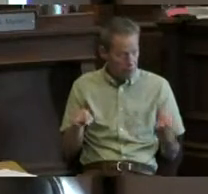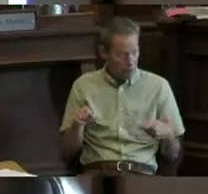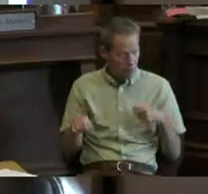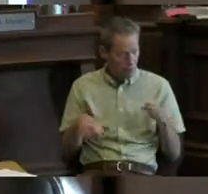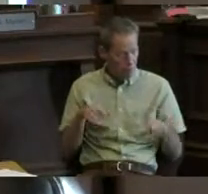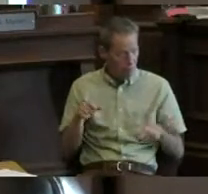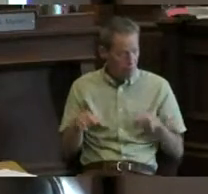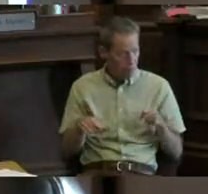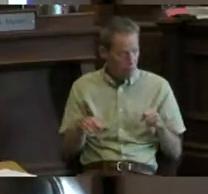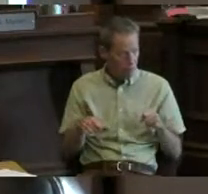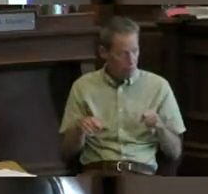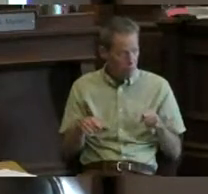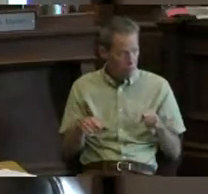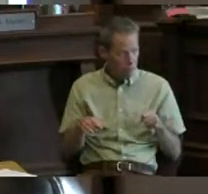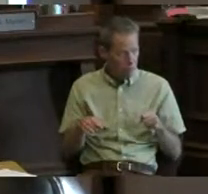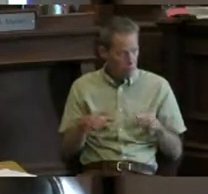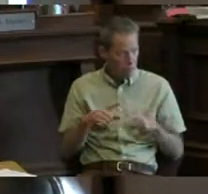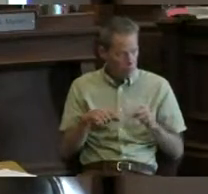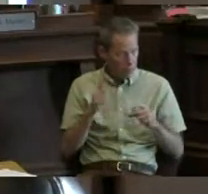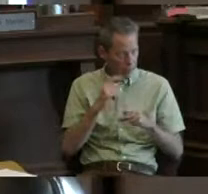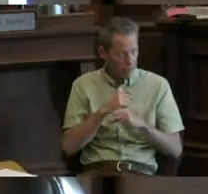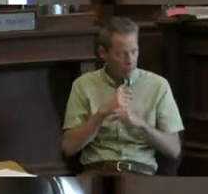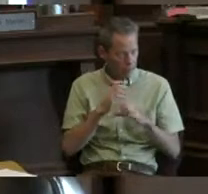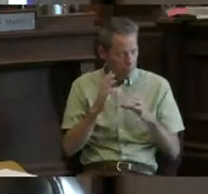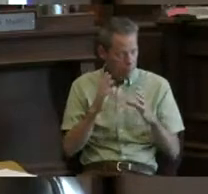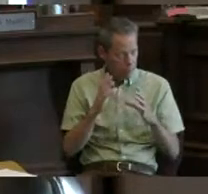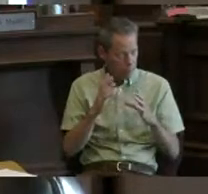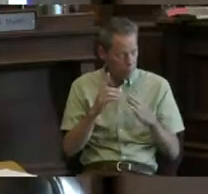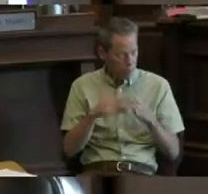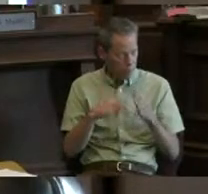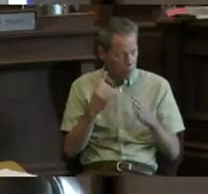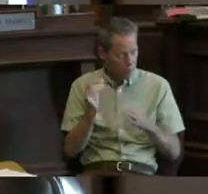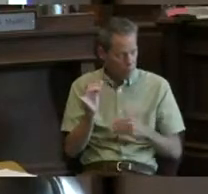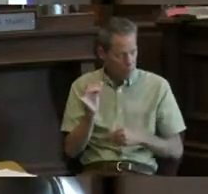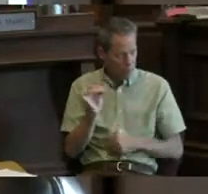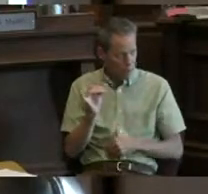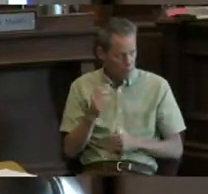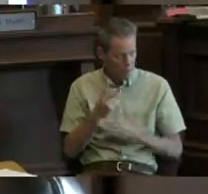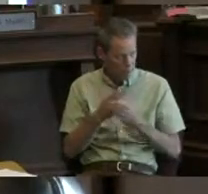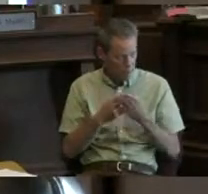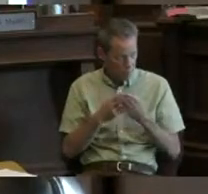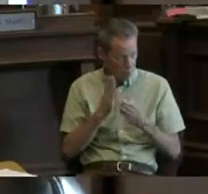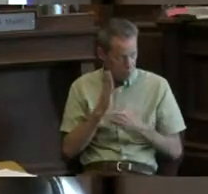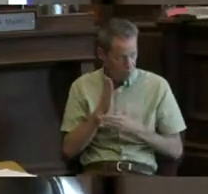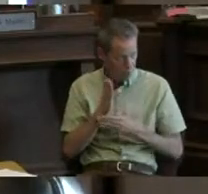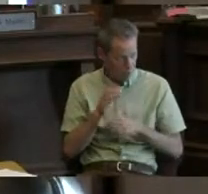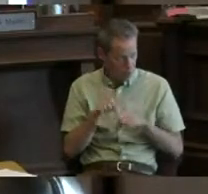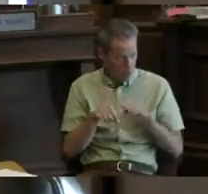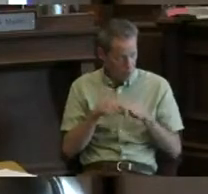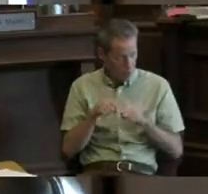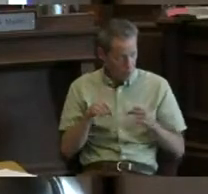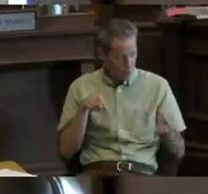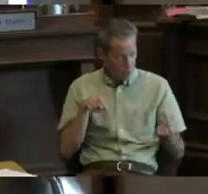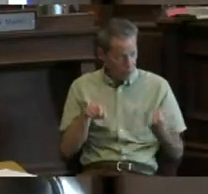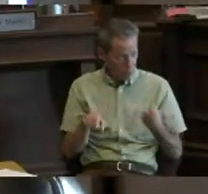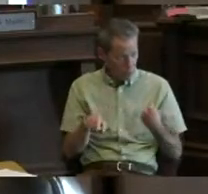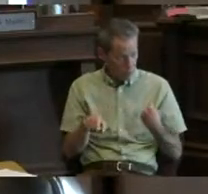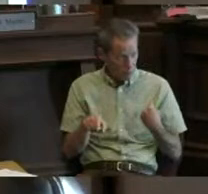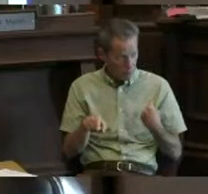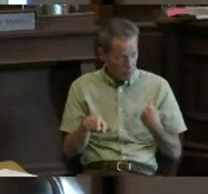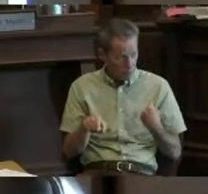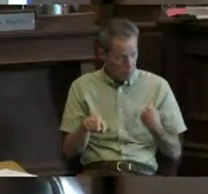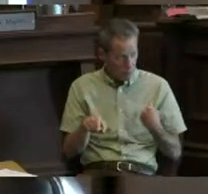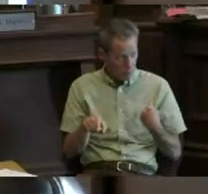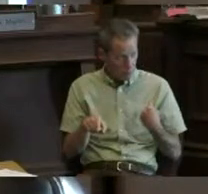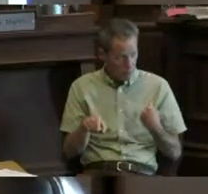I guess I can't picture now if it's northbound and southbound or eastbound and westbound, but on both sides of the road there will be there its own